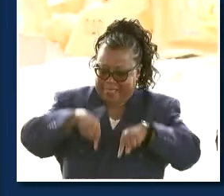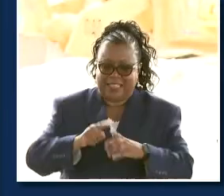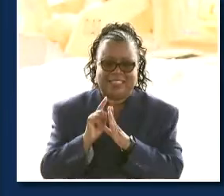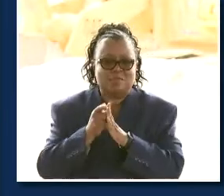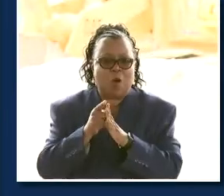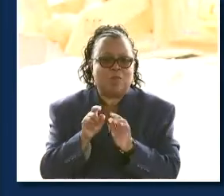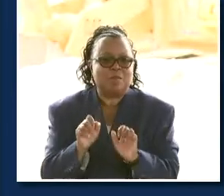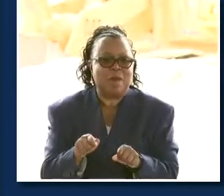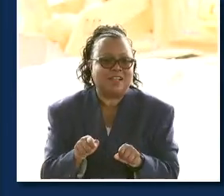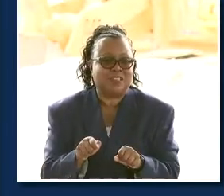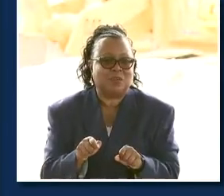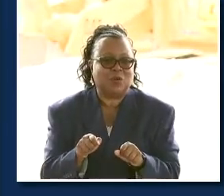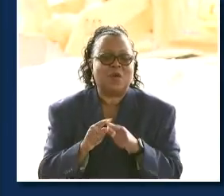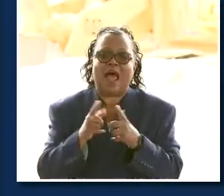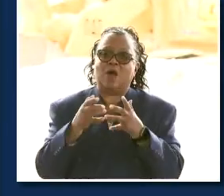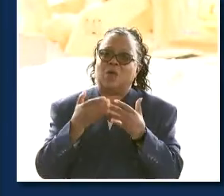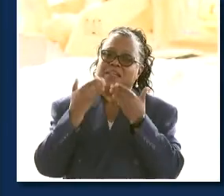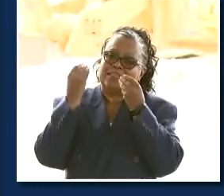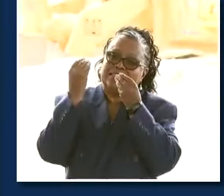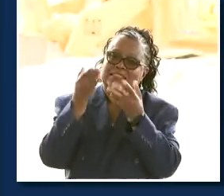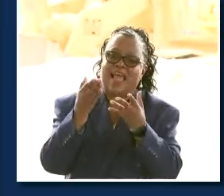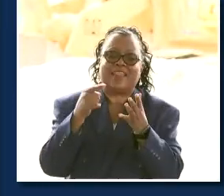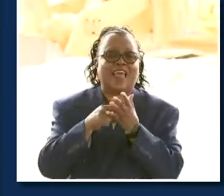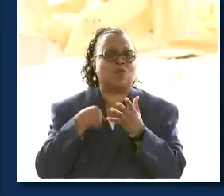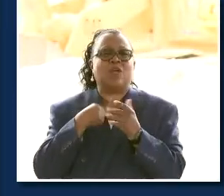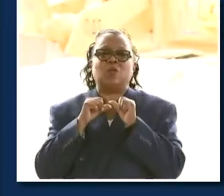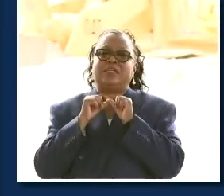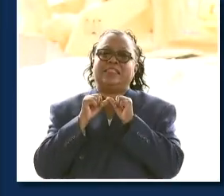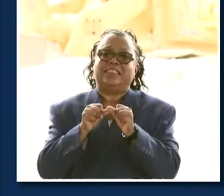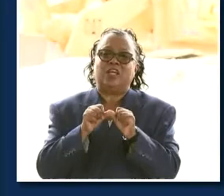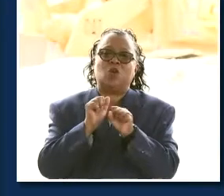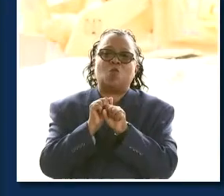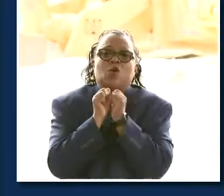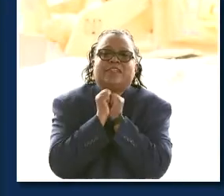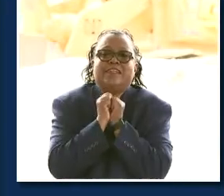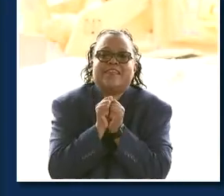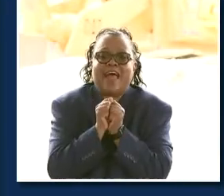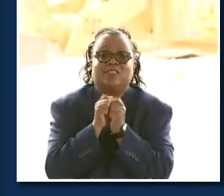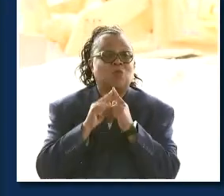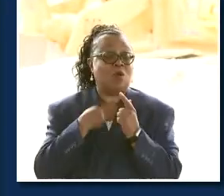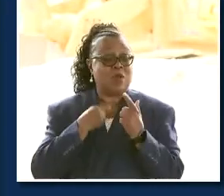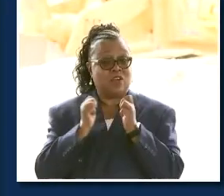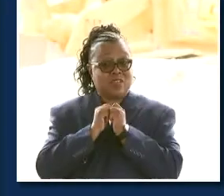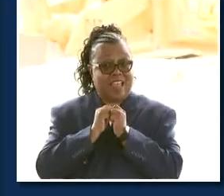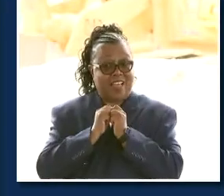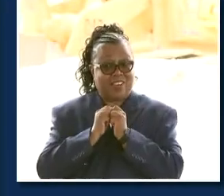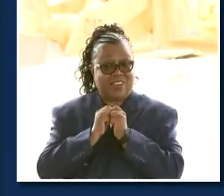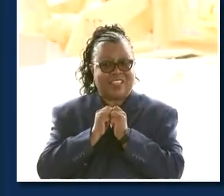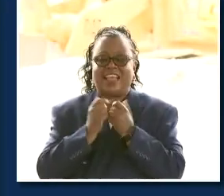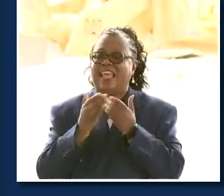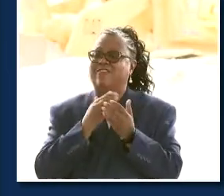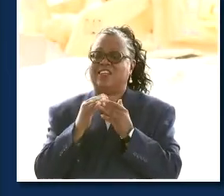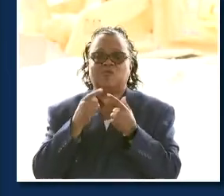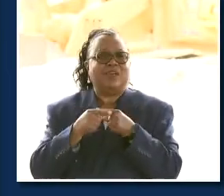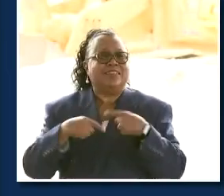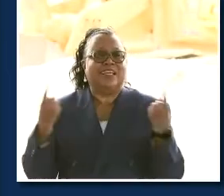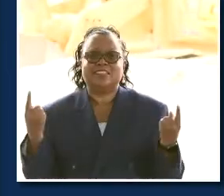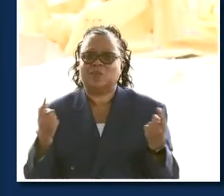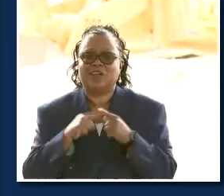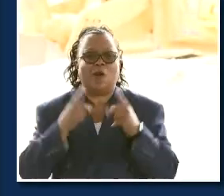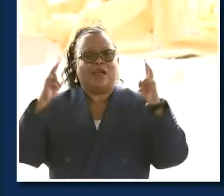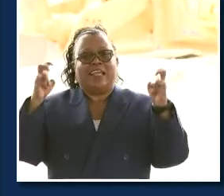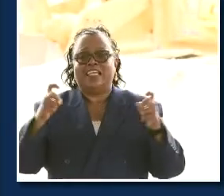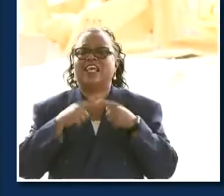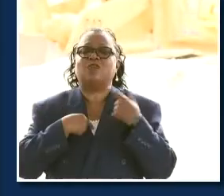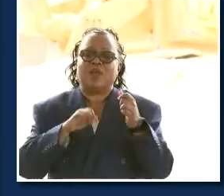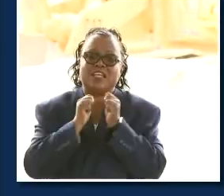moment possible. And I want to say that we will continue to work together. When we are together, even if we disagree on issues,